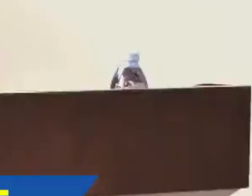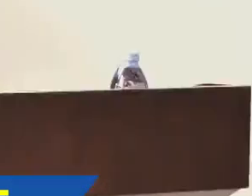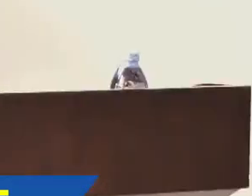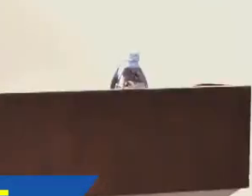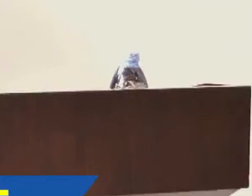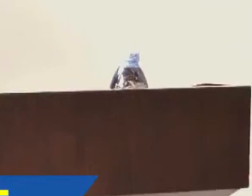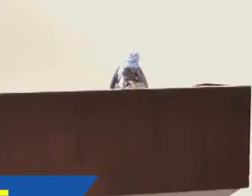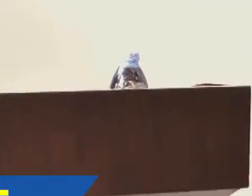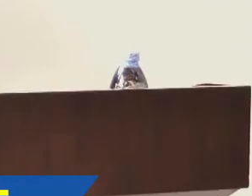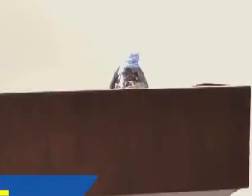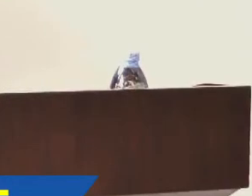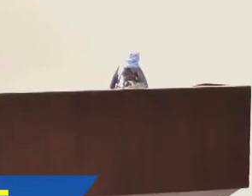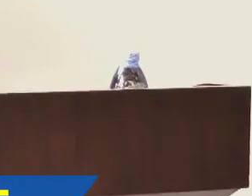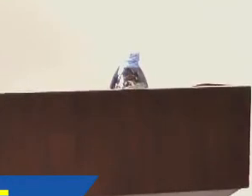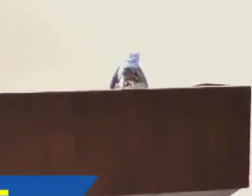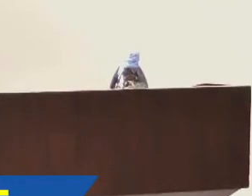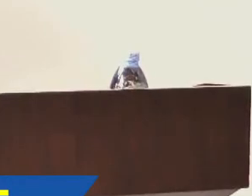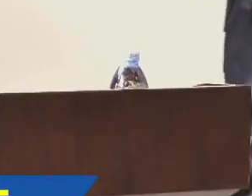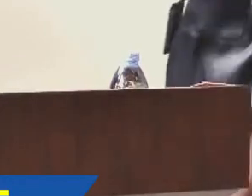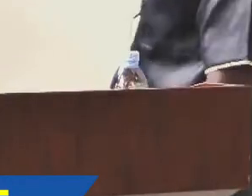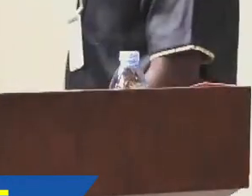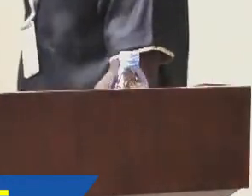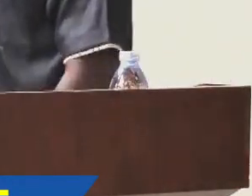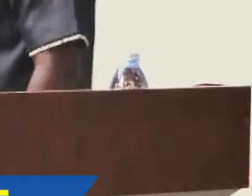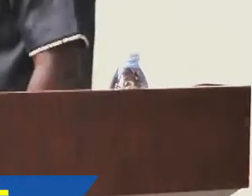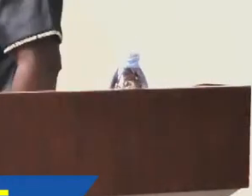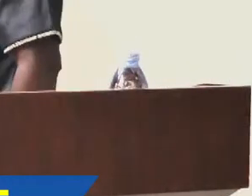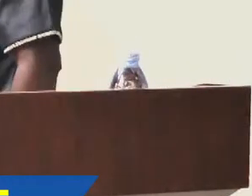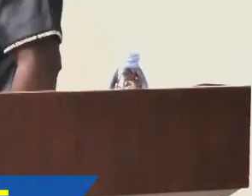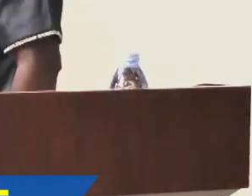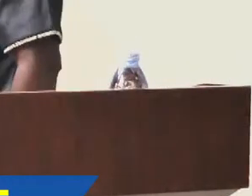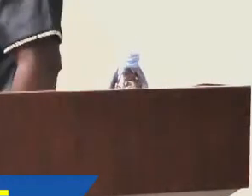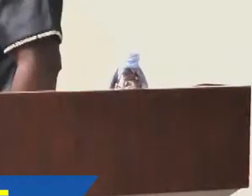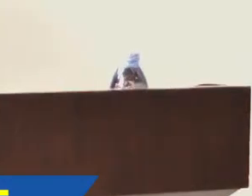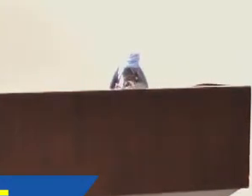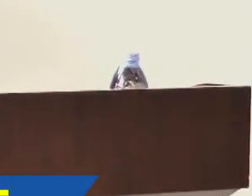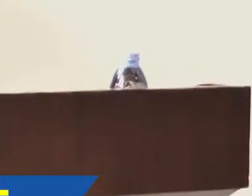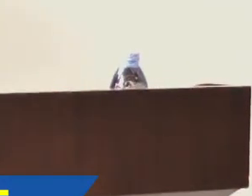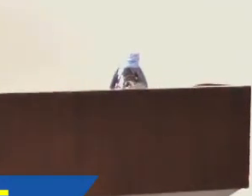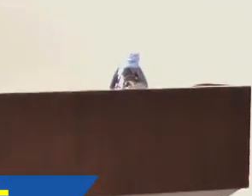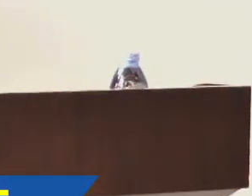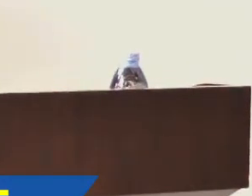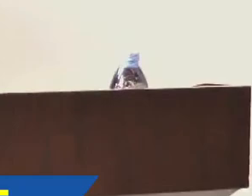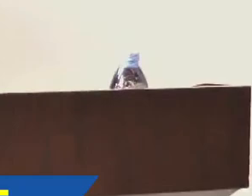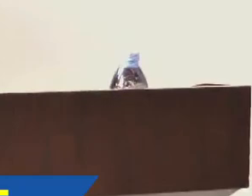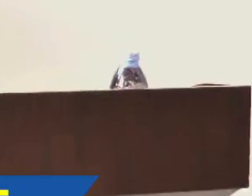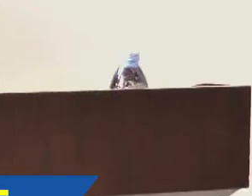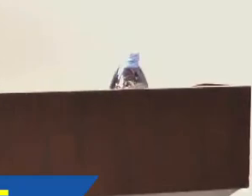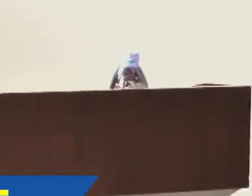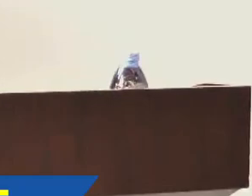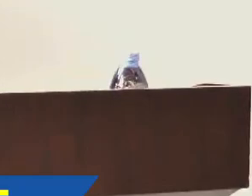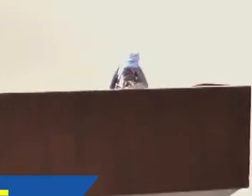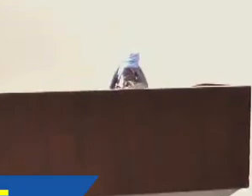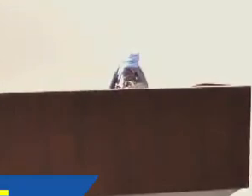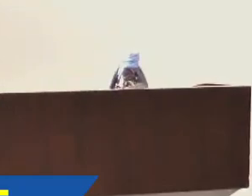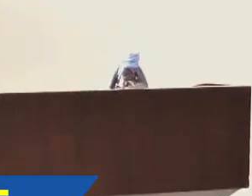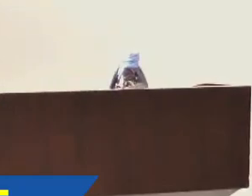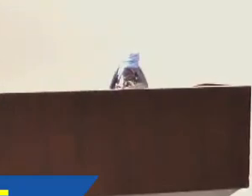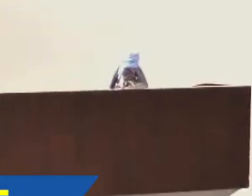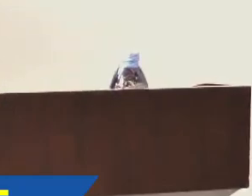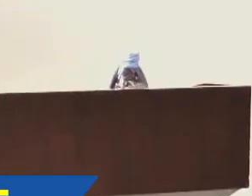you're invited for lunch. Thank you once again. We will be here next three Fridays, 10 a.m. to 12